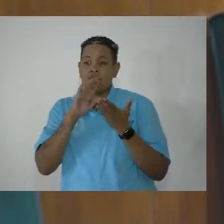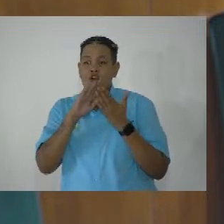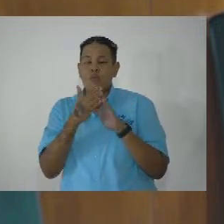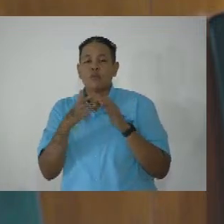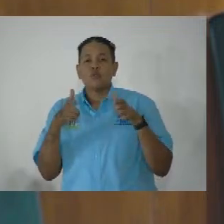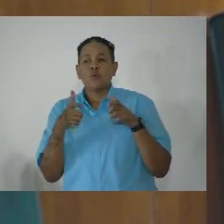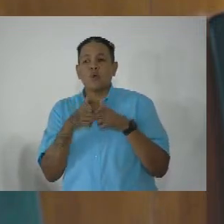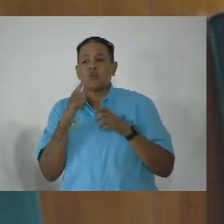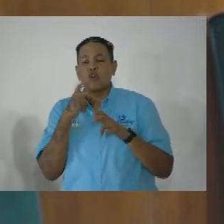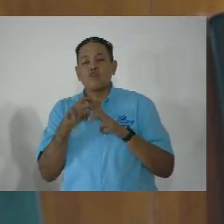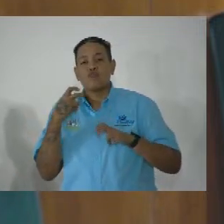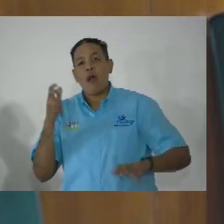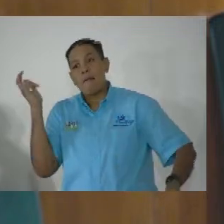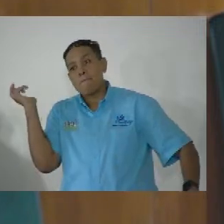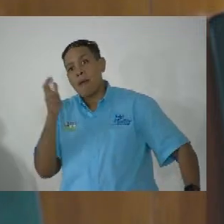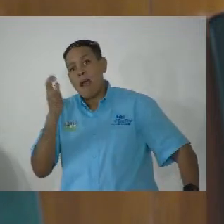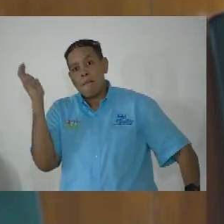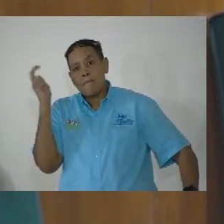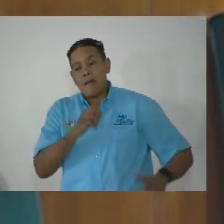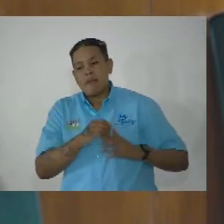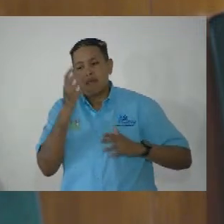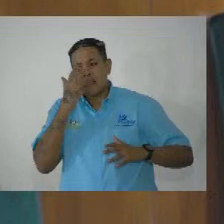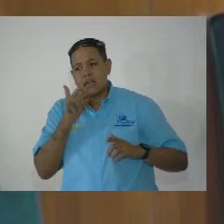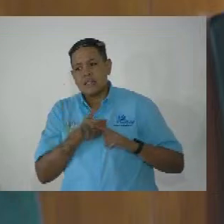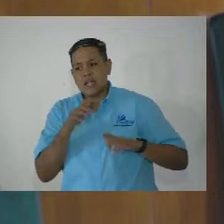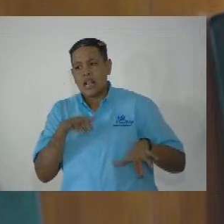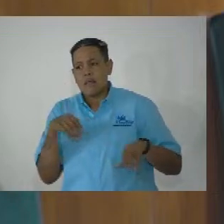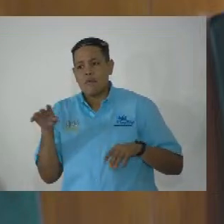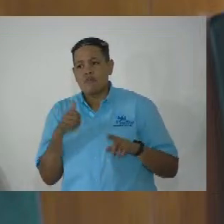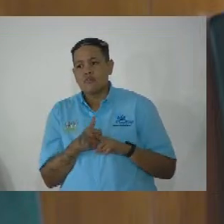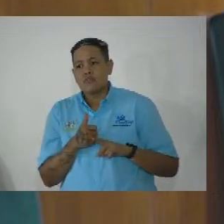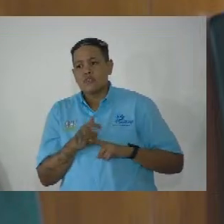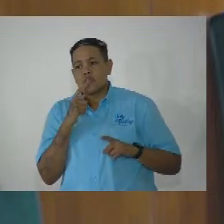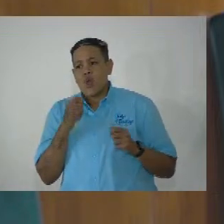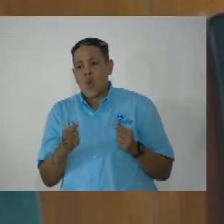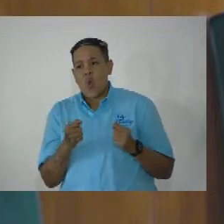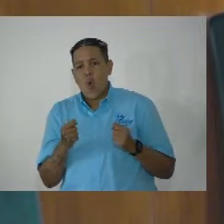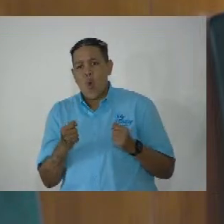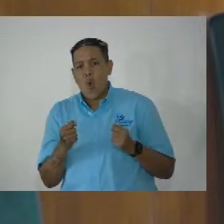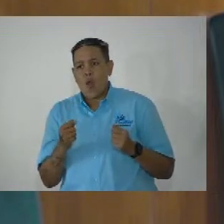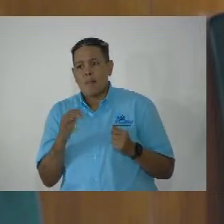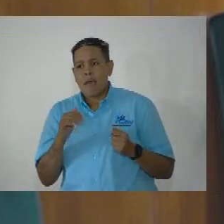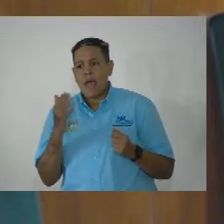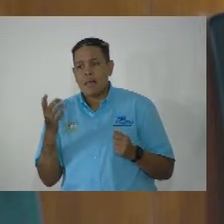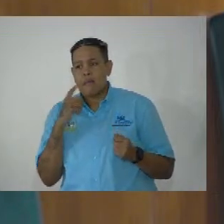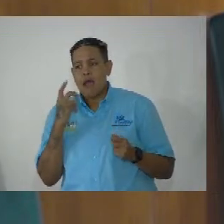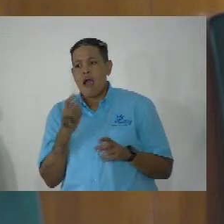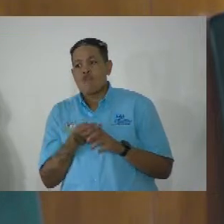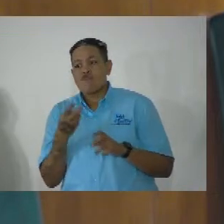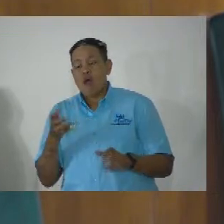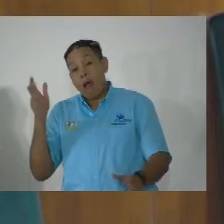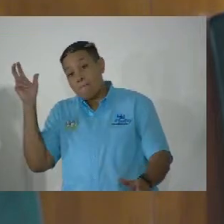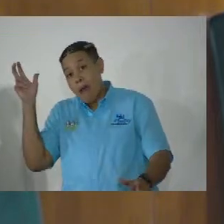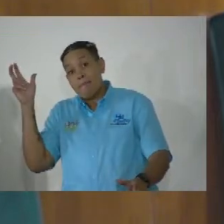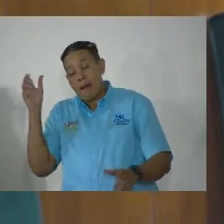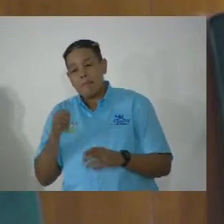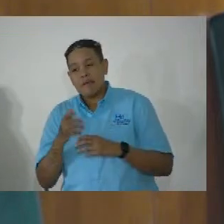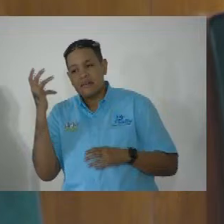a rock in her face. And she didn't move. She was being held very firmly by him and being beaten in her